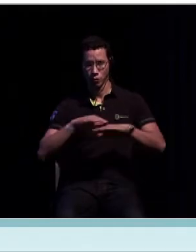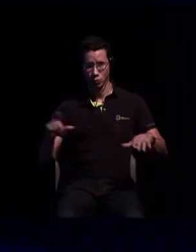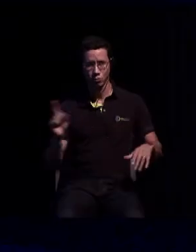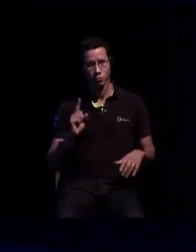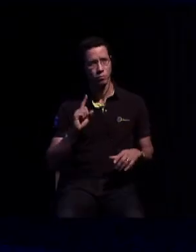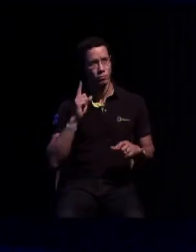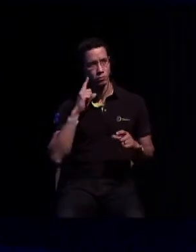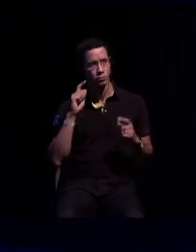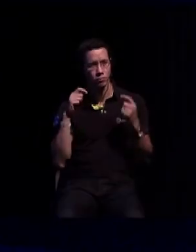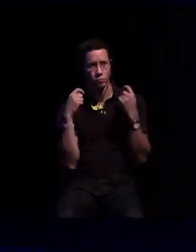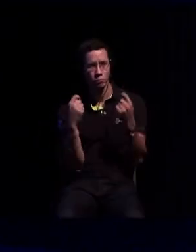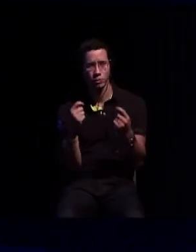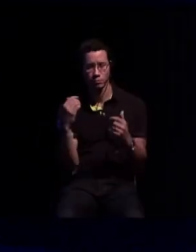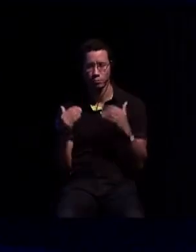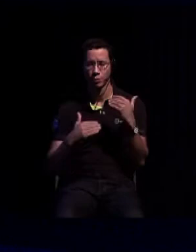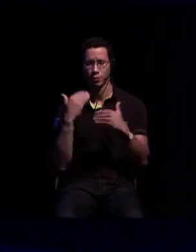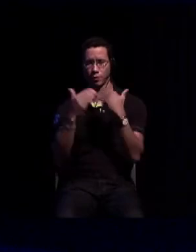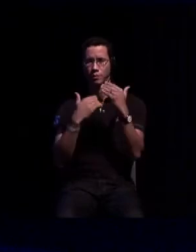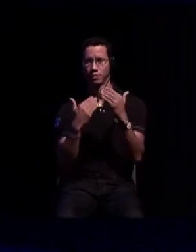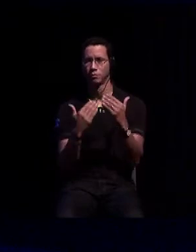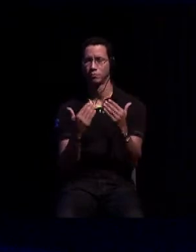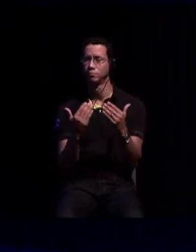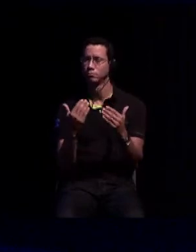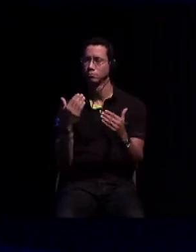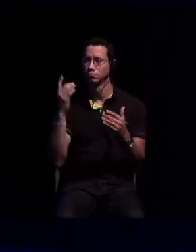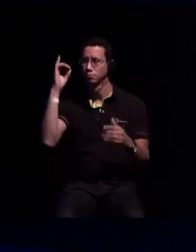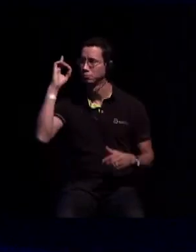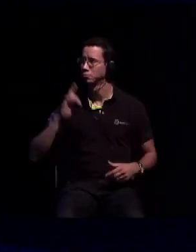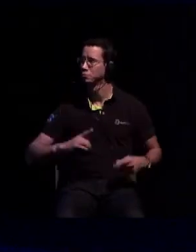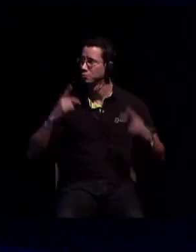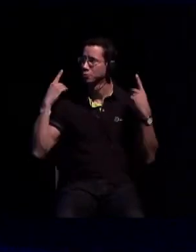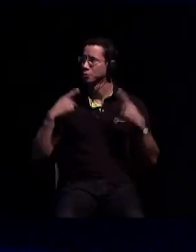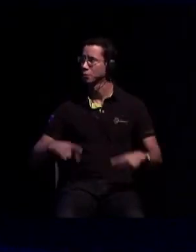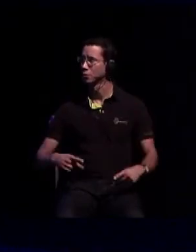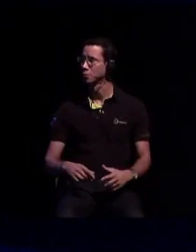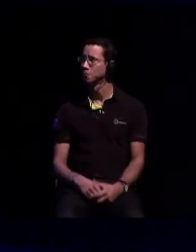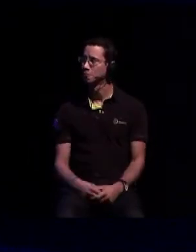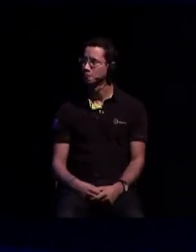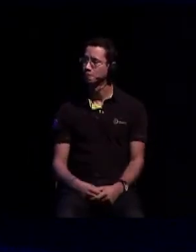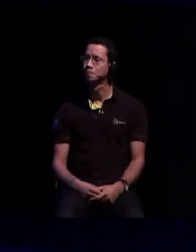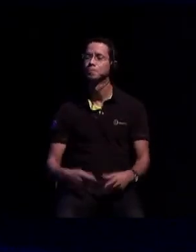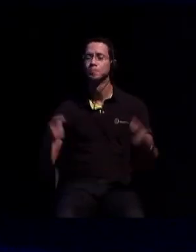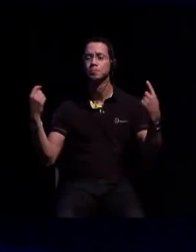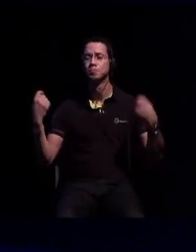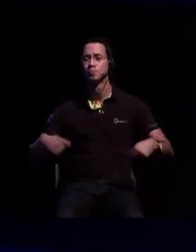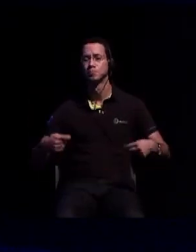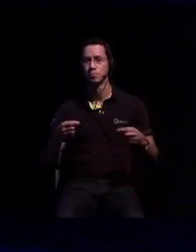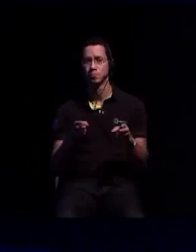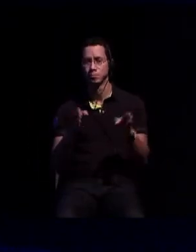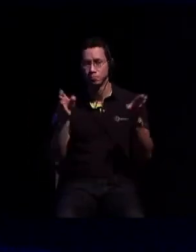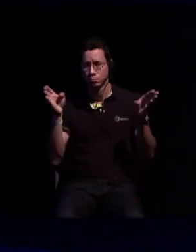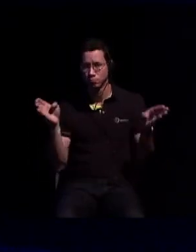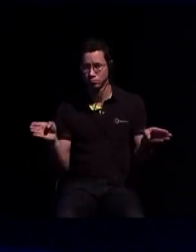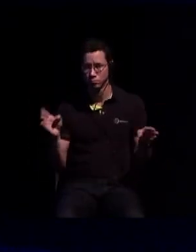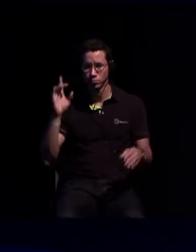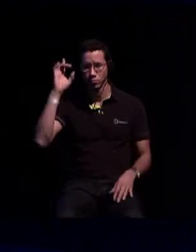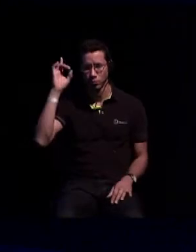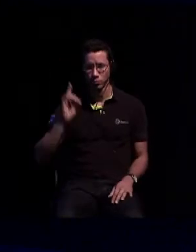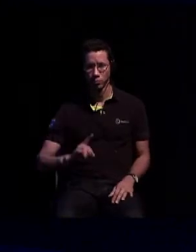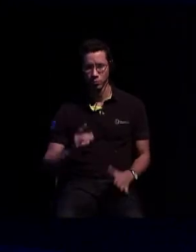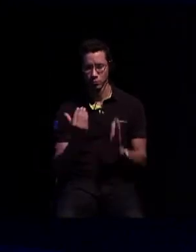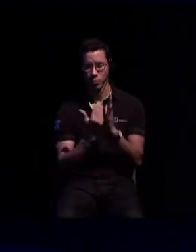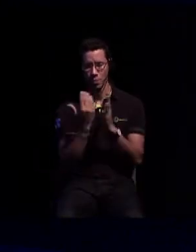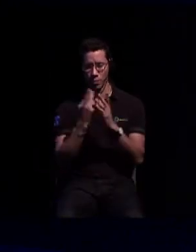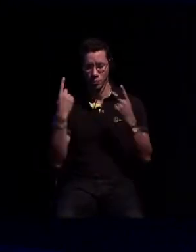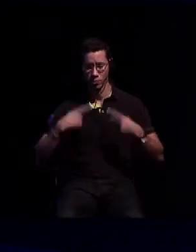rights. And then I just want to say that we should widen the circle of rights beyond human rights. In our global community, there